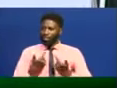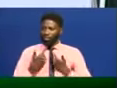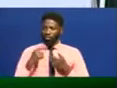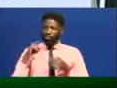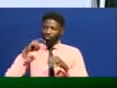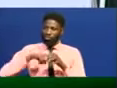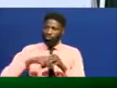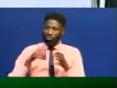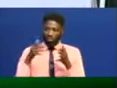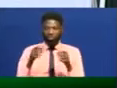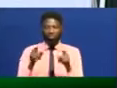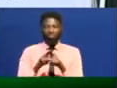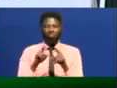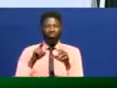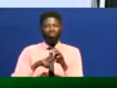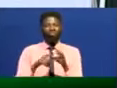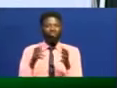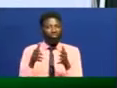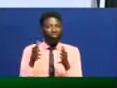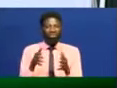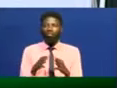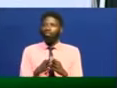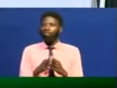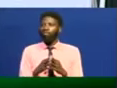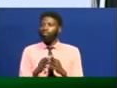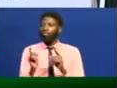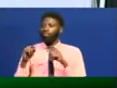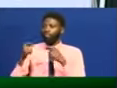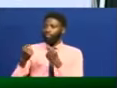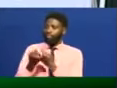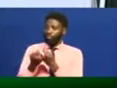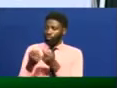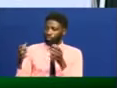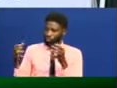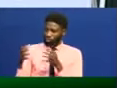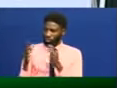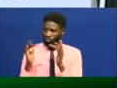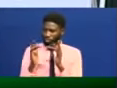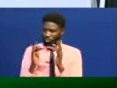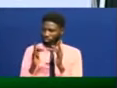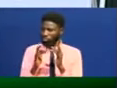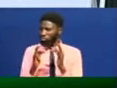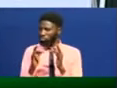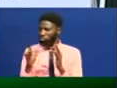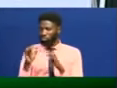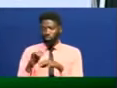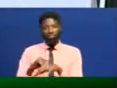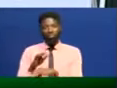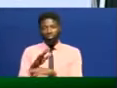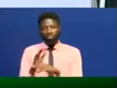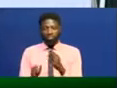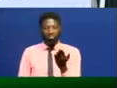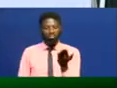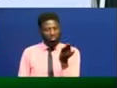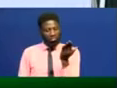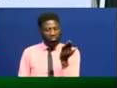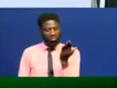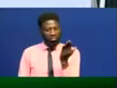in, you are in. A dedicated team of virtual scouts will receive your submission at the digital screening